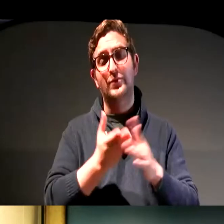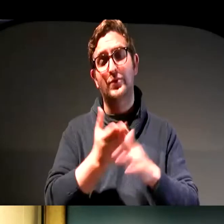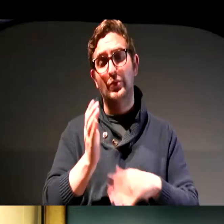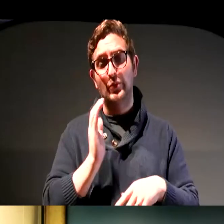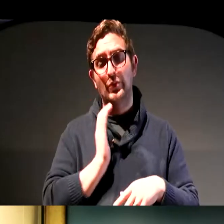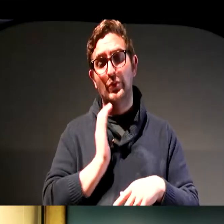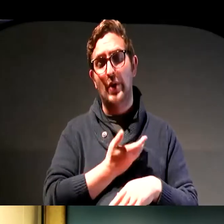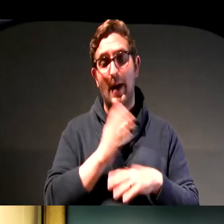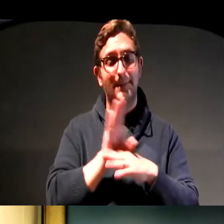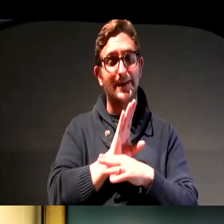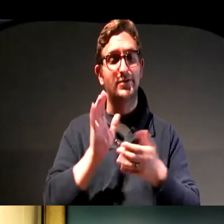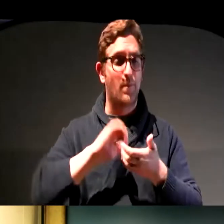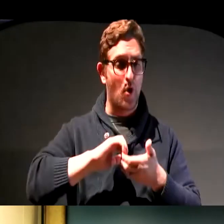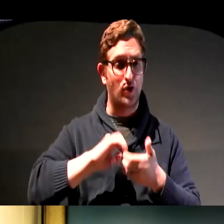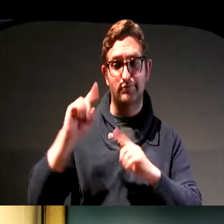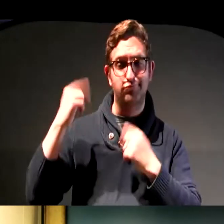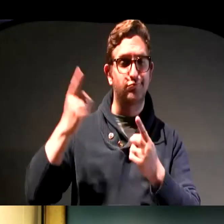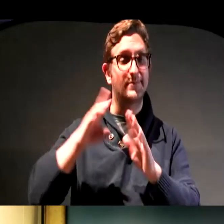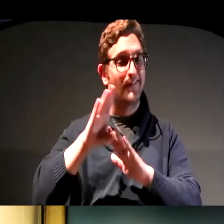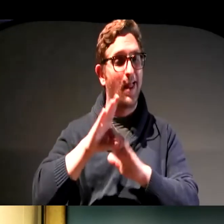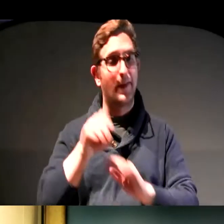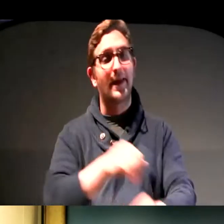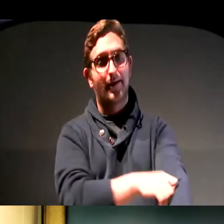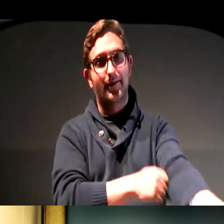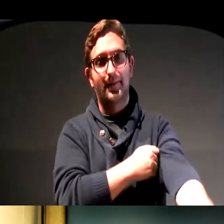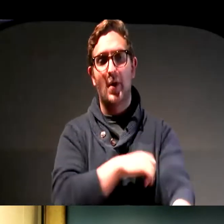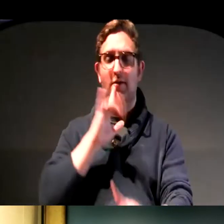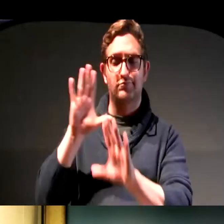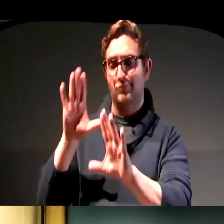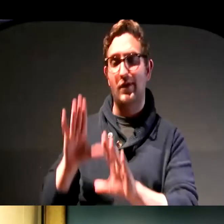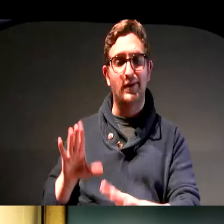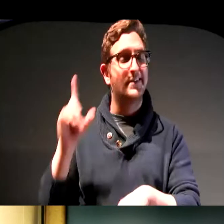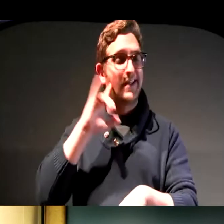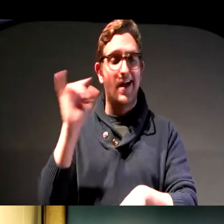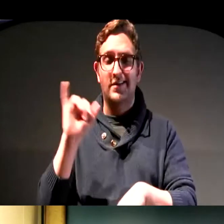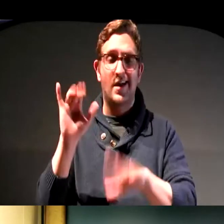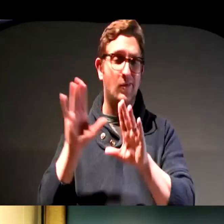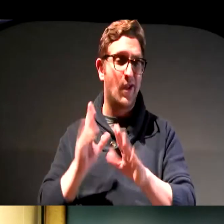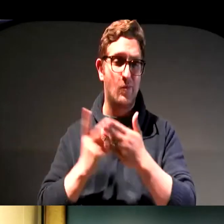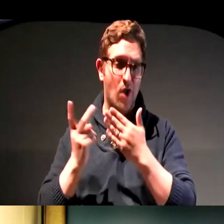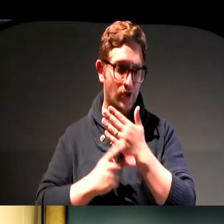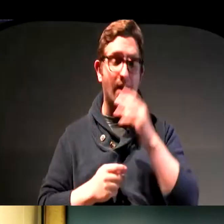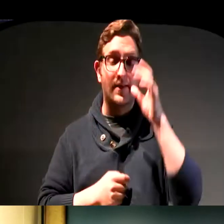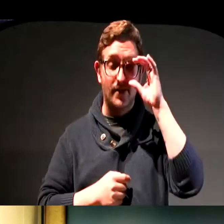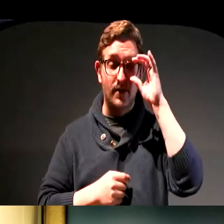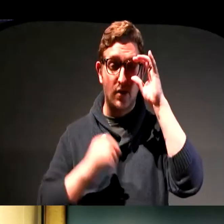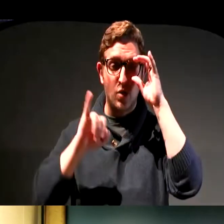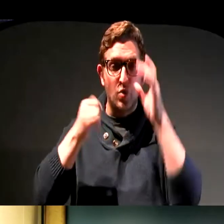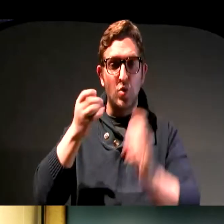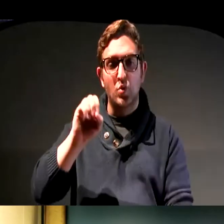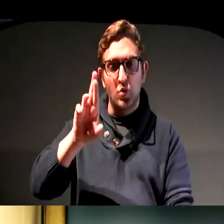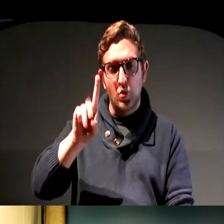business partnerships that we've been developing. That's wonderful. It sounds like a great project. Jordan, you